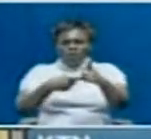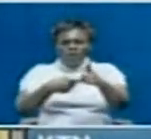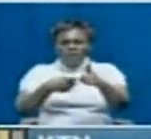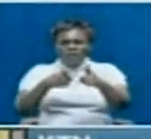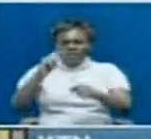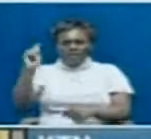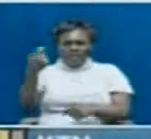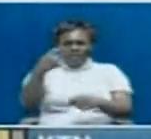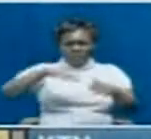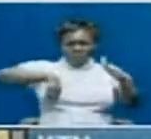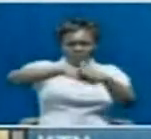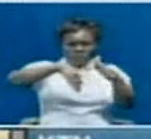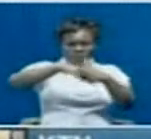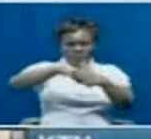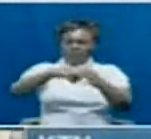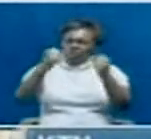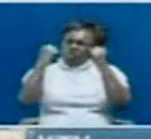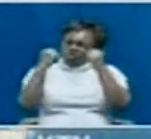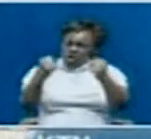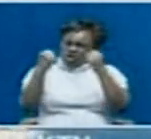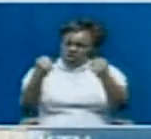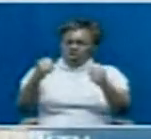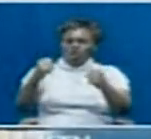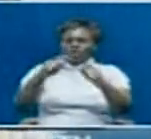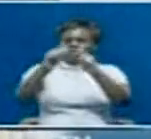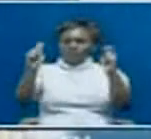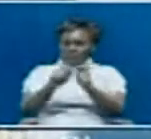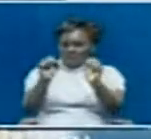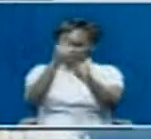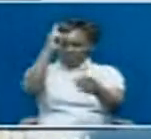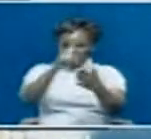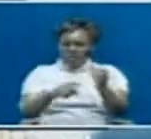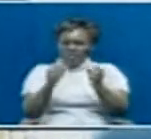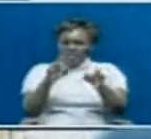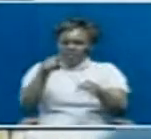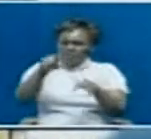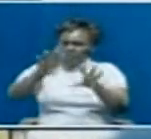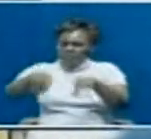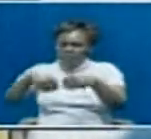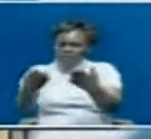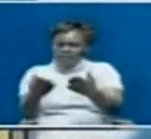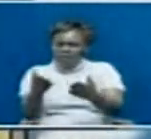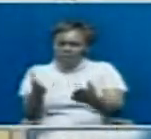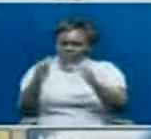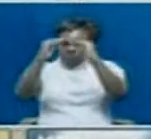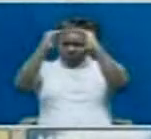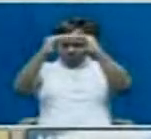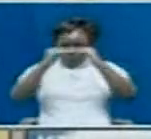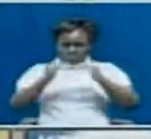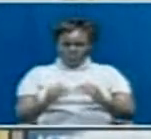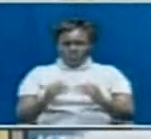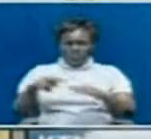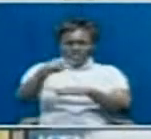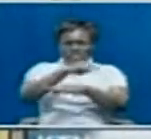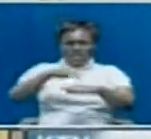from Kenya Premier League are very strong teams. What happens if those teams again, they come down to National